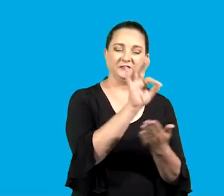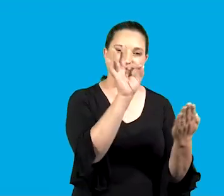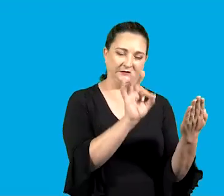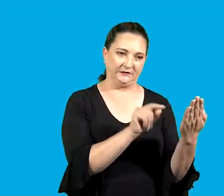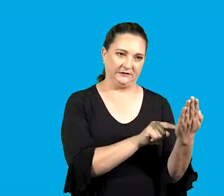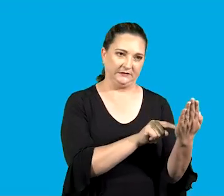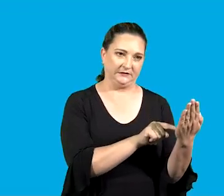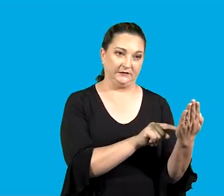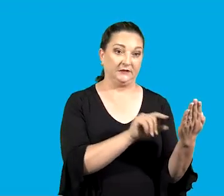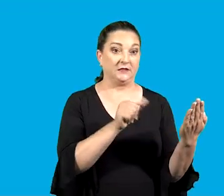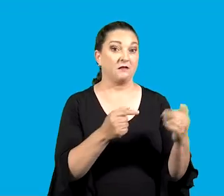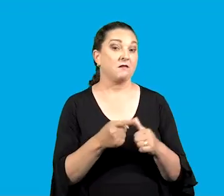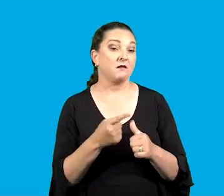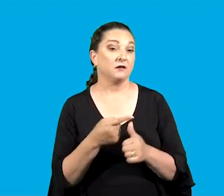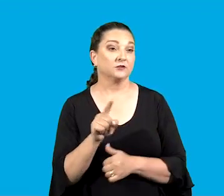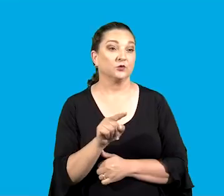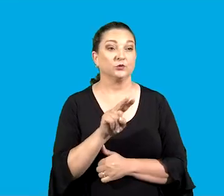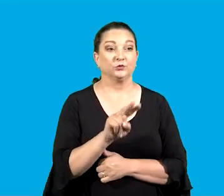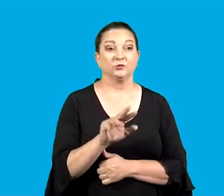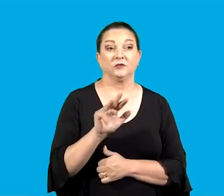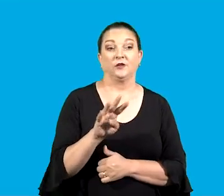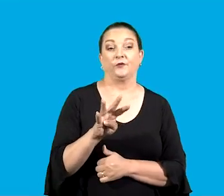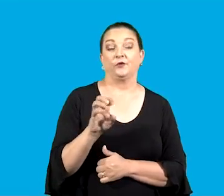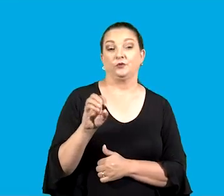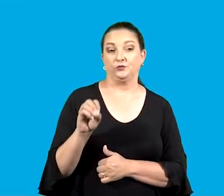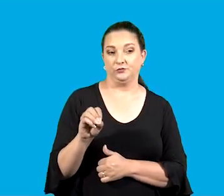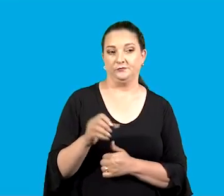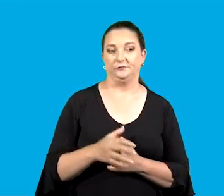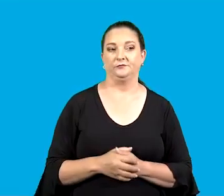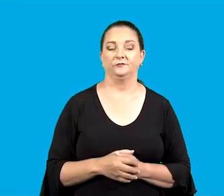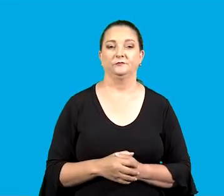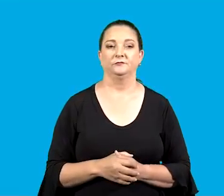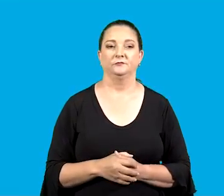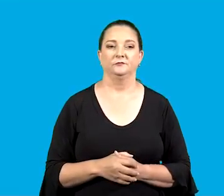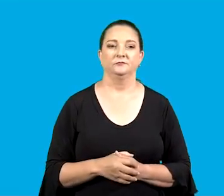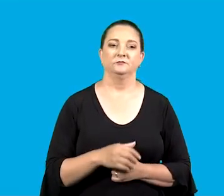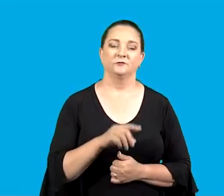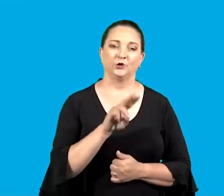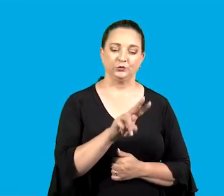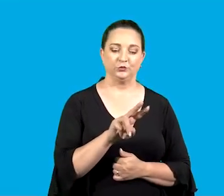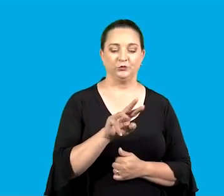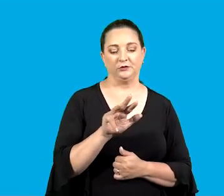15%. And that is going to give me 29,400. So I'll come up here and I'll get my